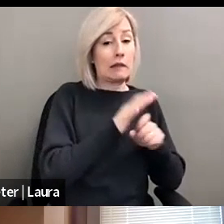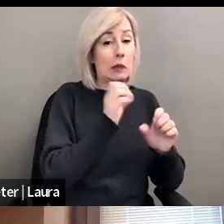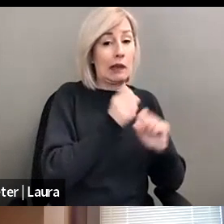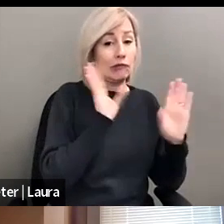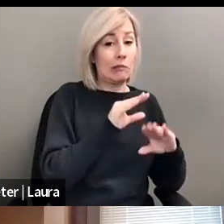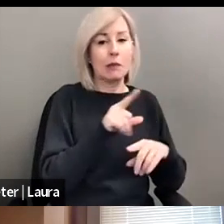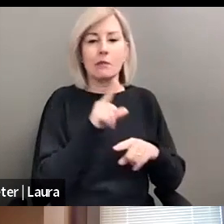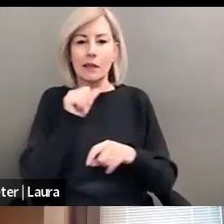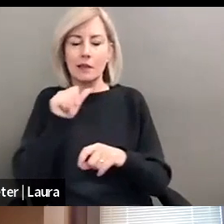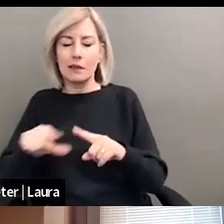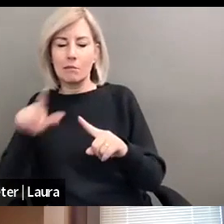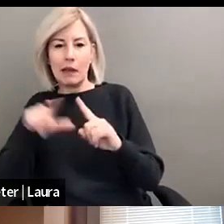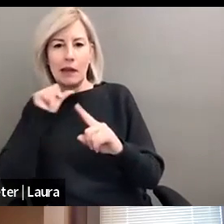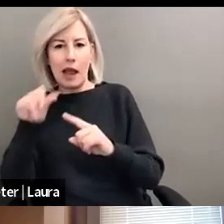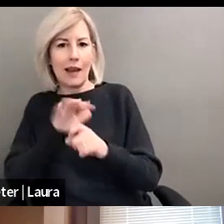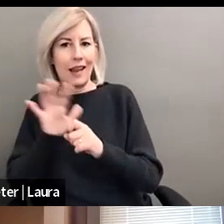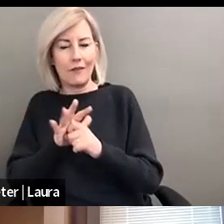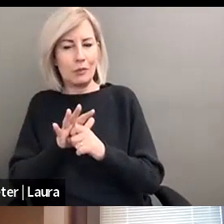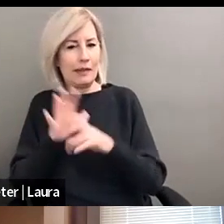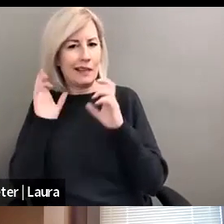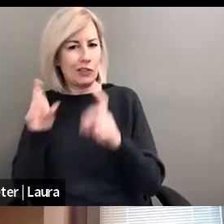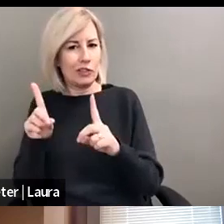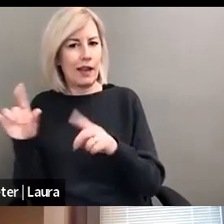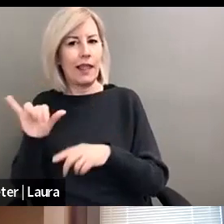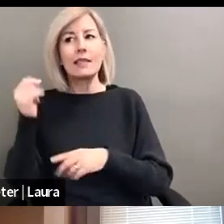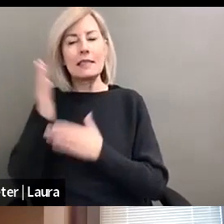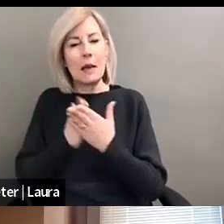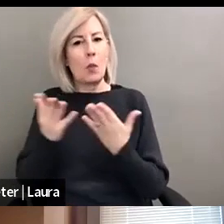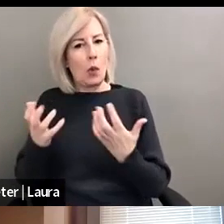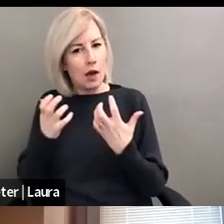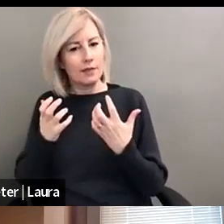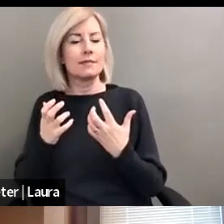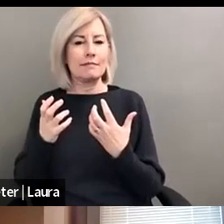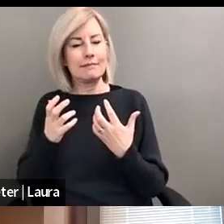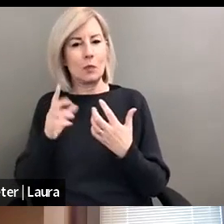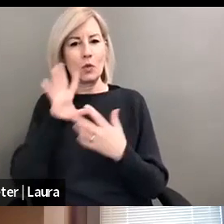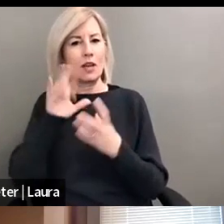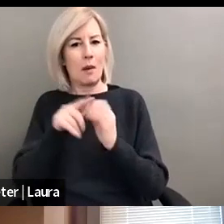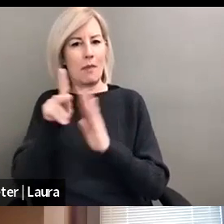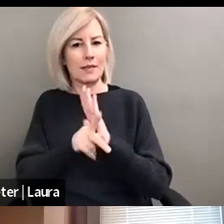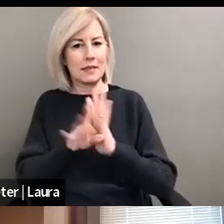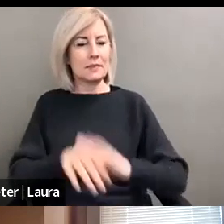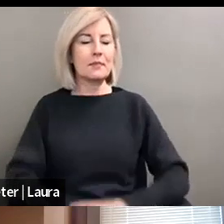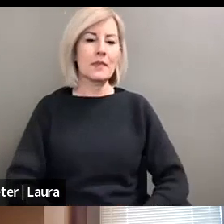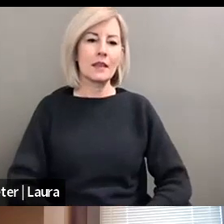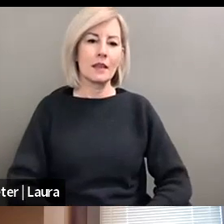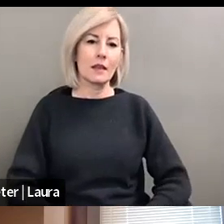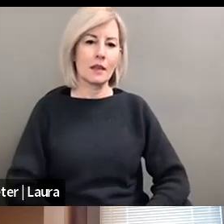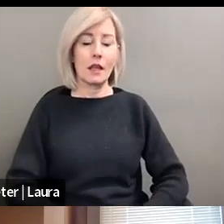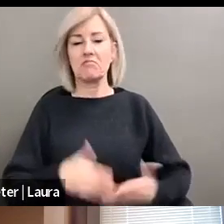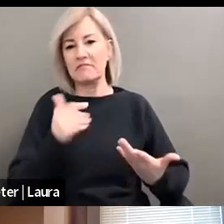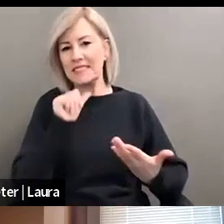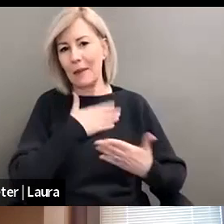enough to be as educated as maybe some people would like when it comes to the policy side of things. But that's not my